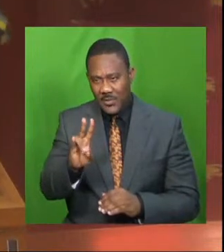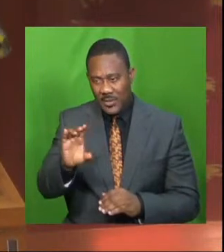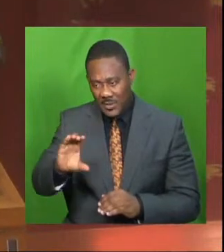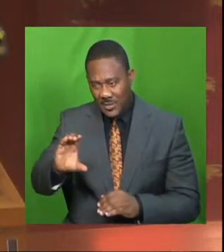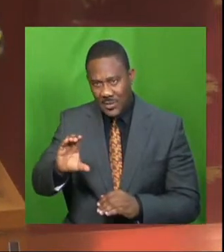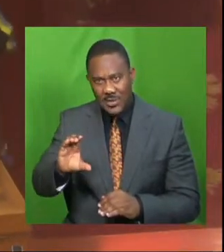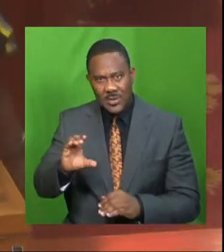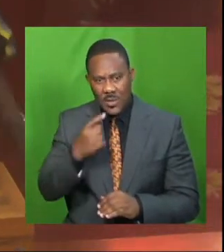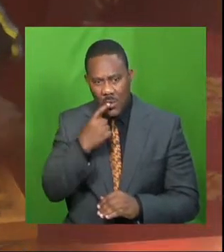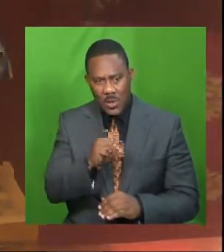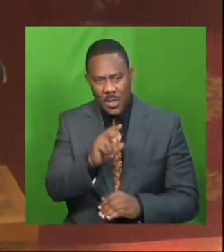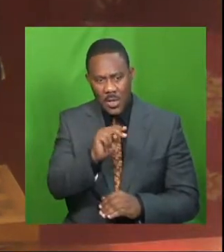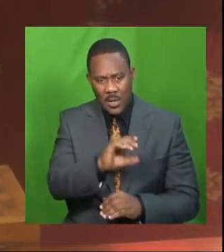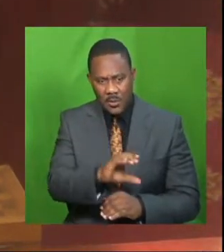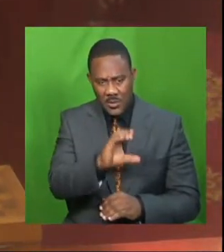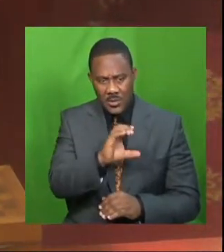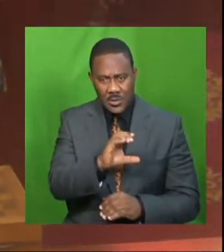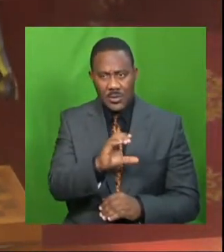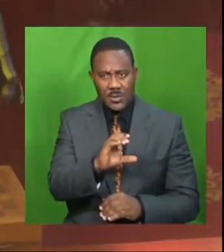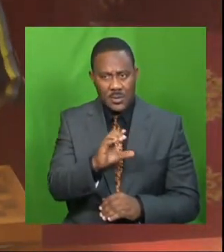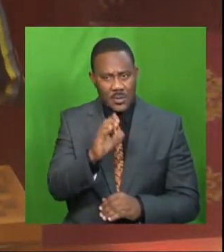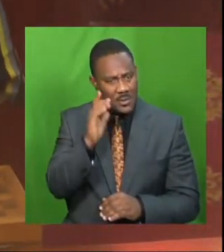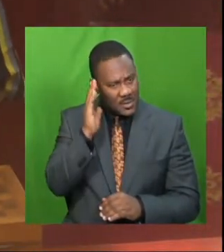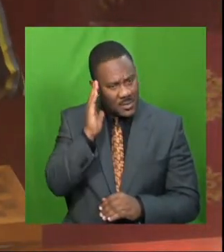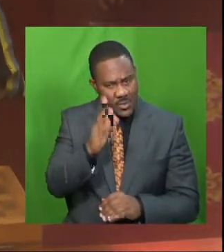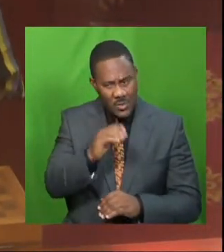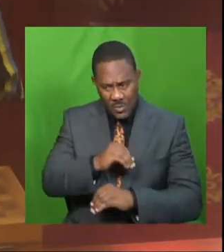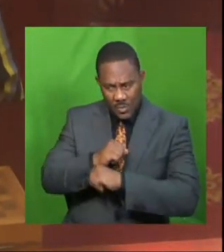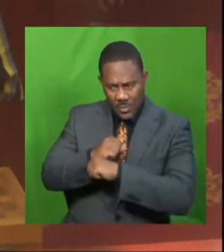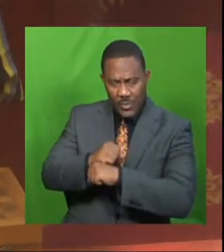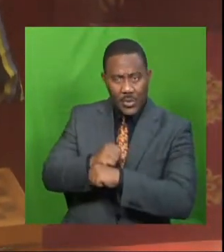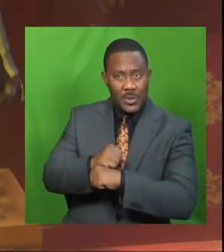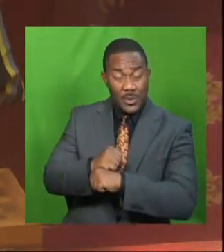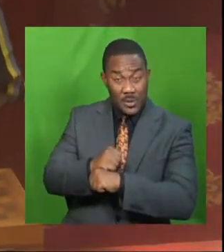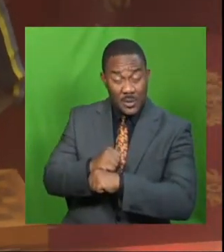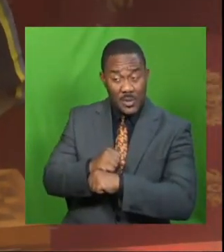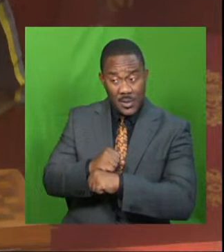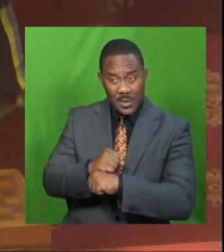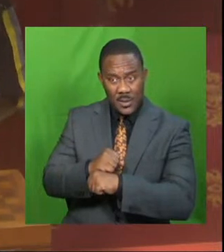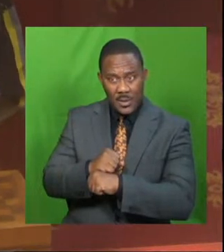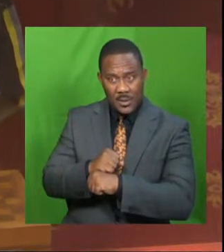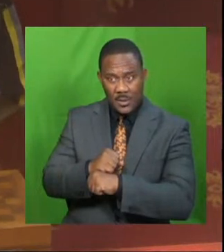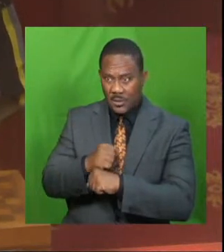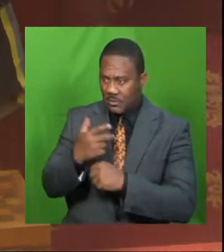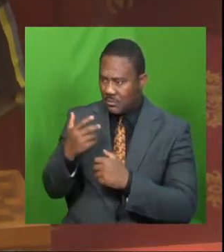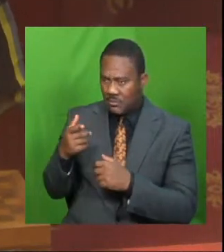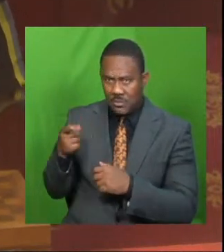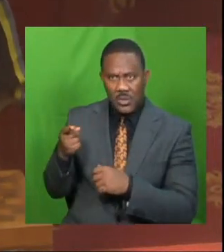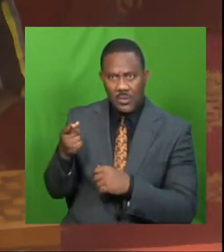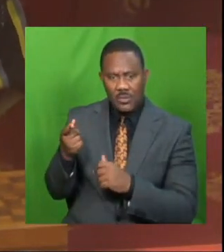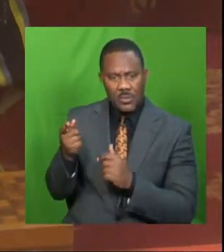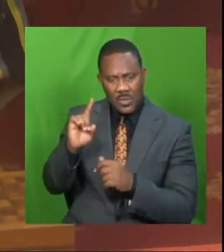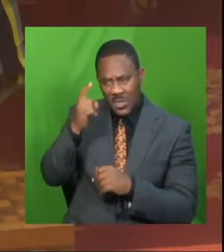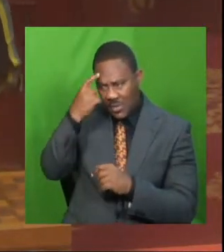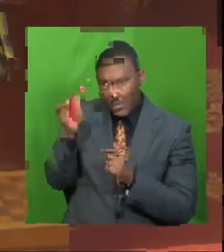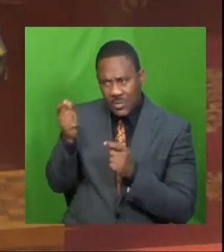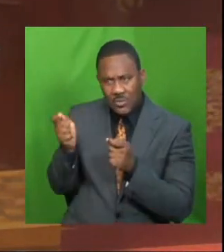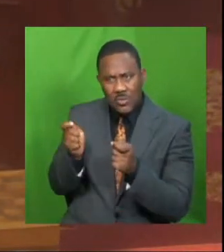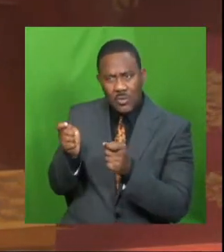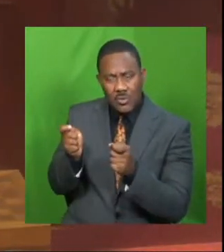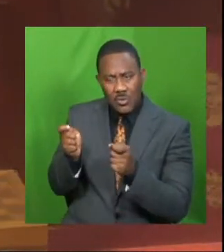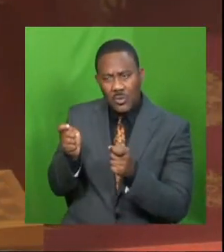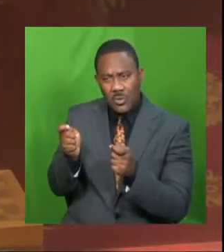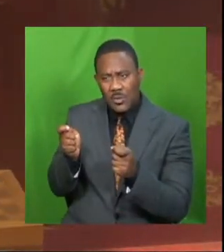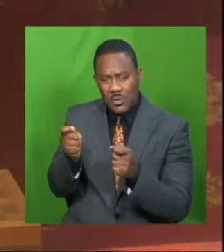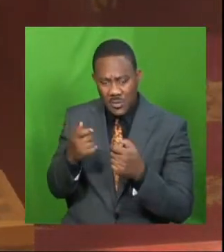Media Commission to insulate the state-owned media from government control. Indeed, this provision